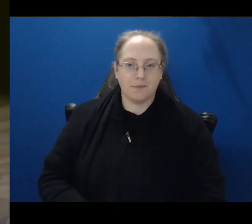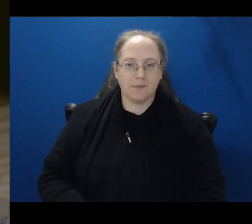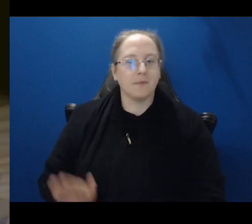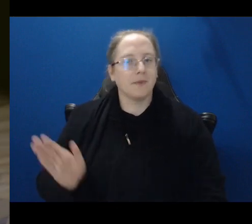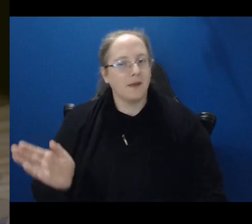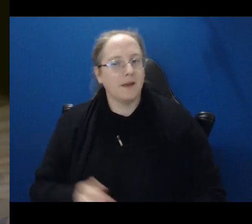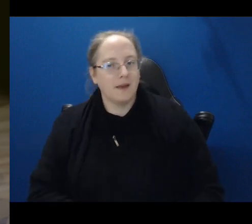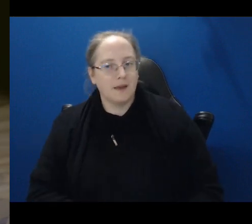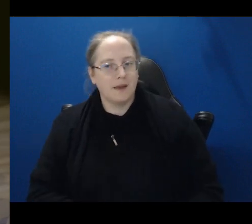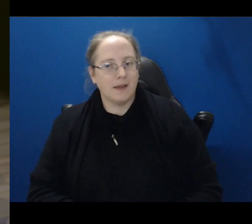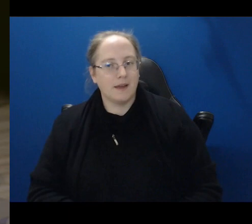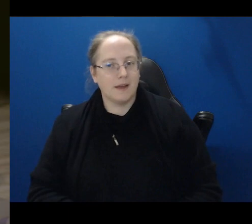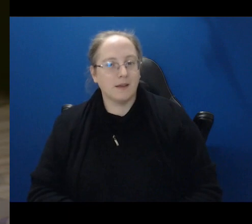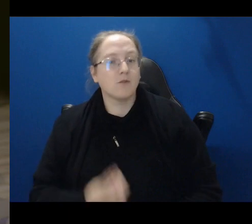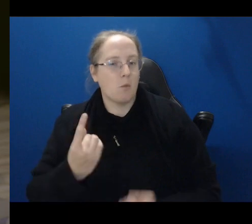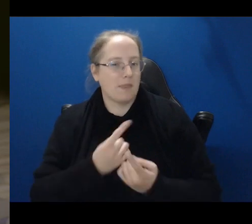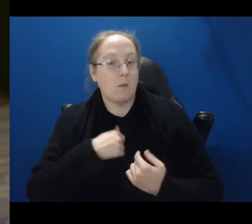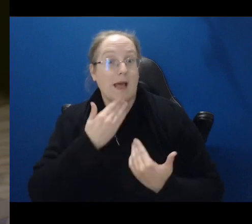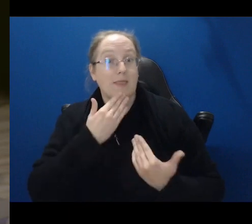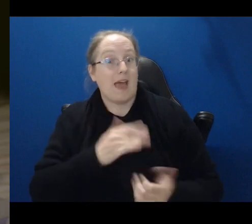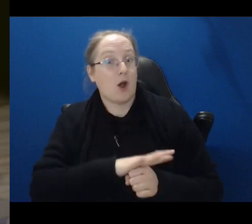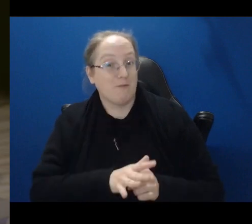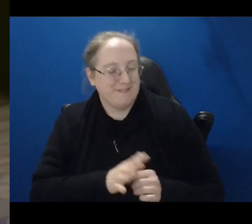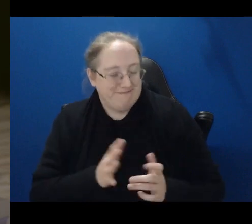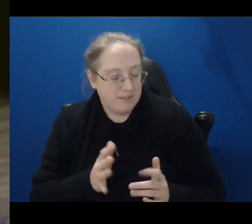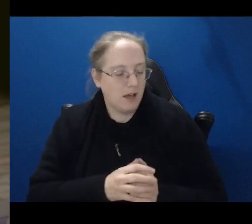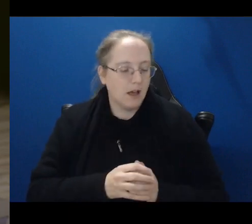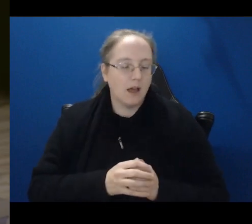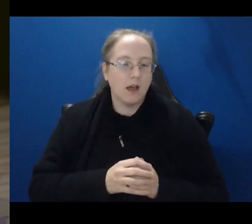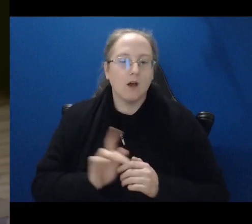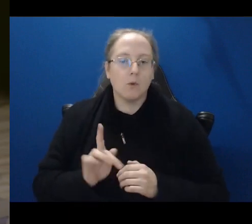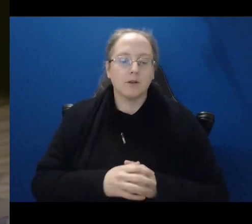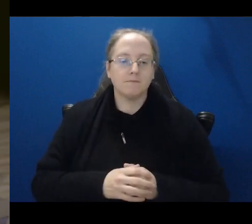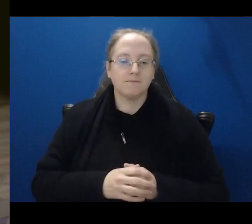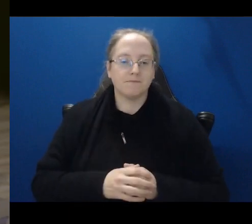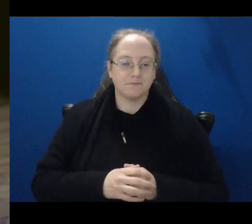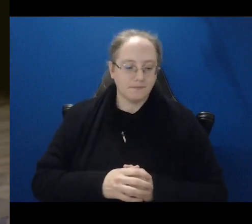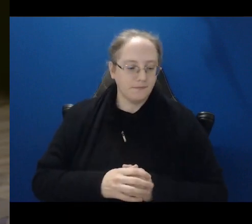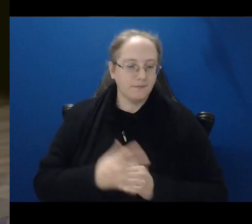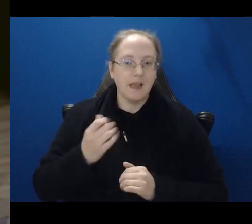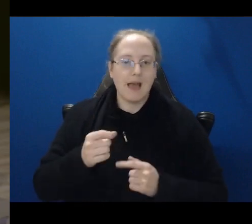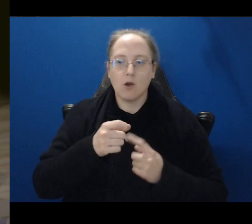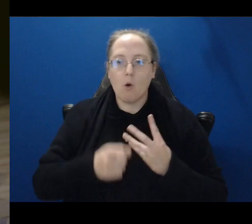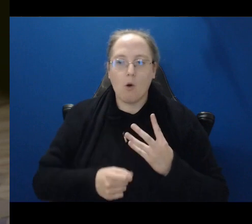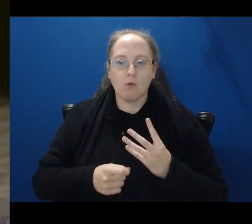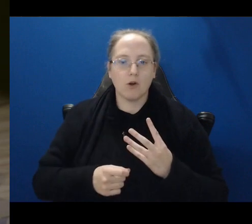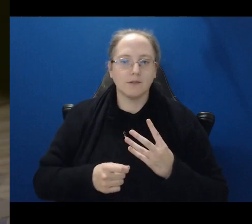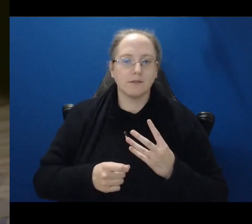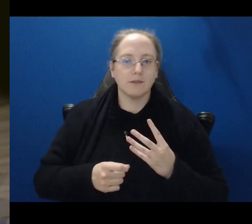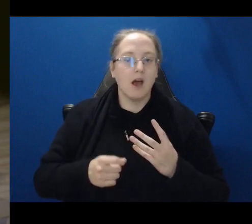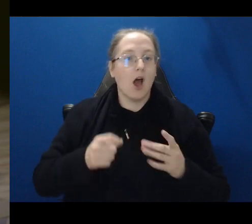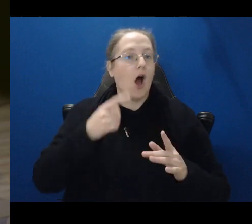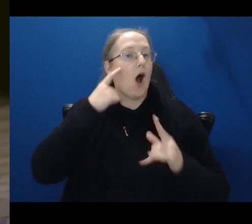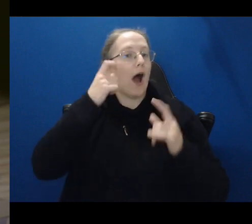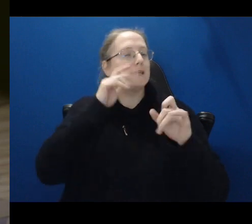one thing we can thank COVID for, was like having all those tantalising images from a distance on the screen,